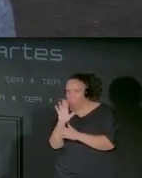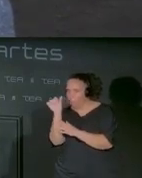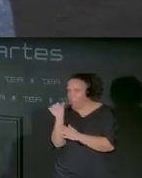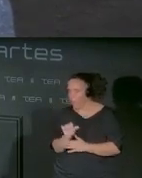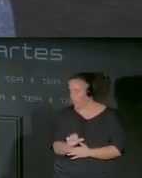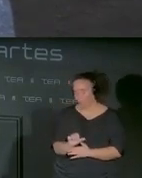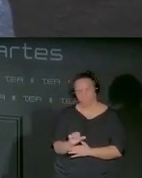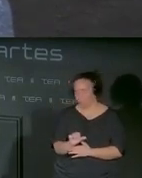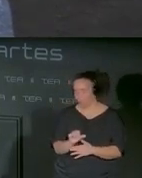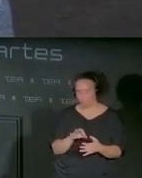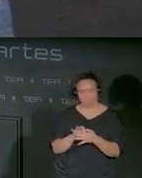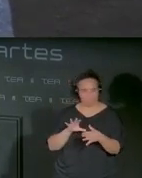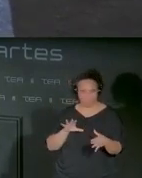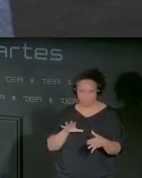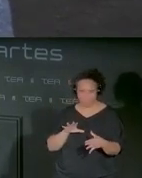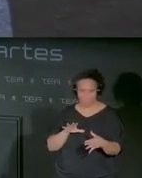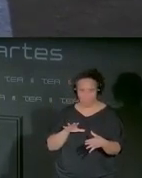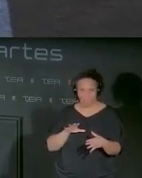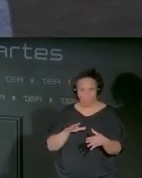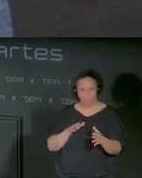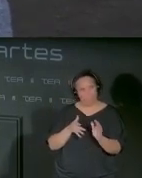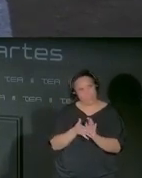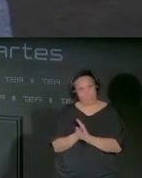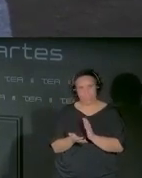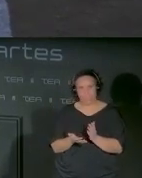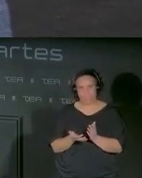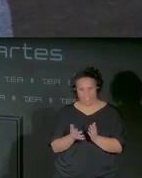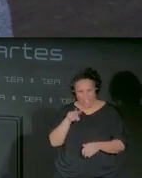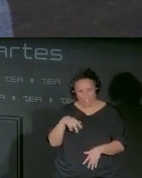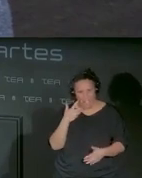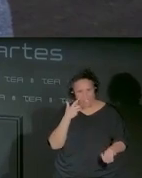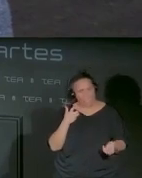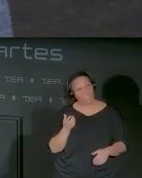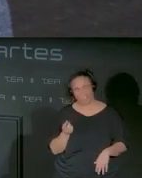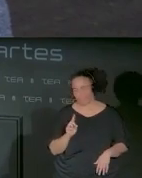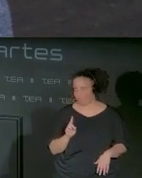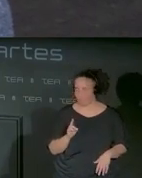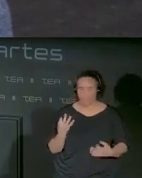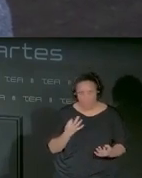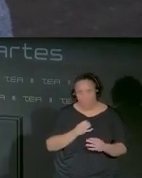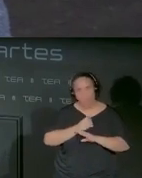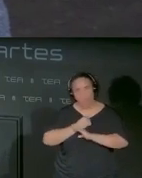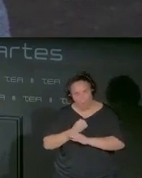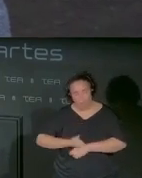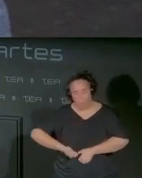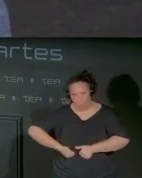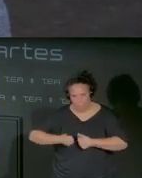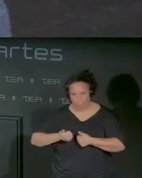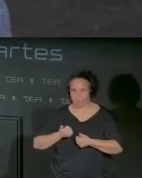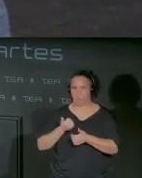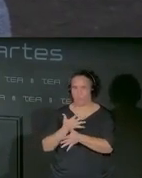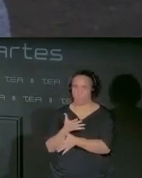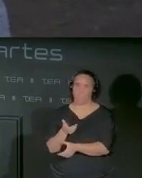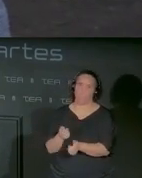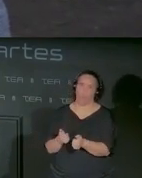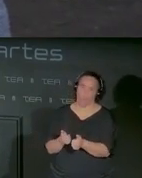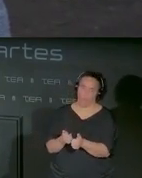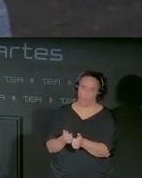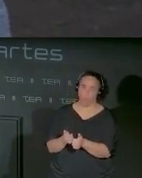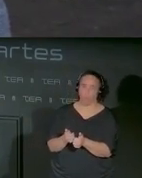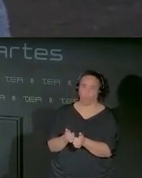support more video games that have culture, artistic